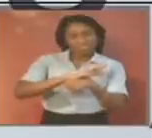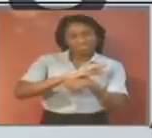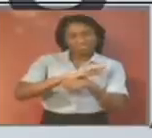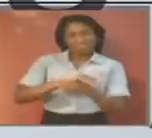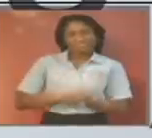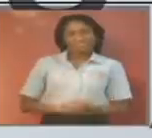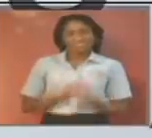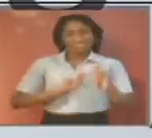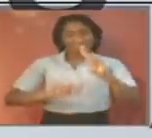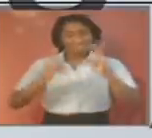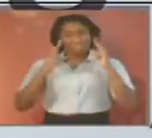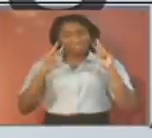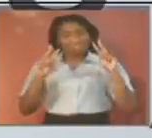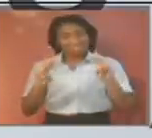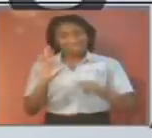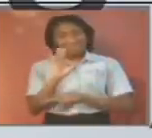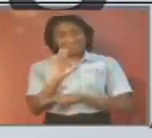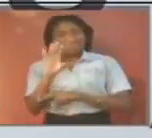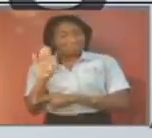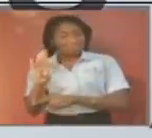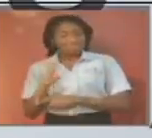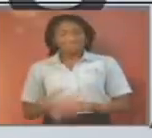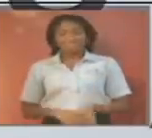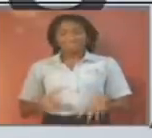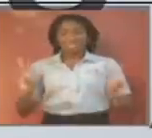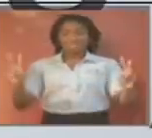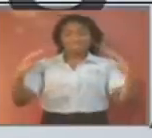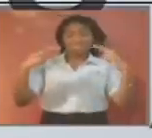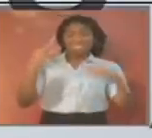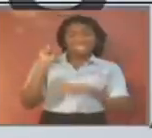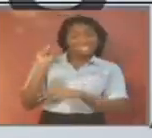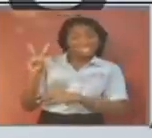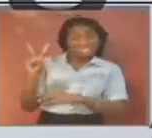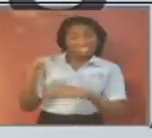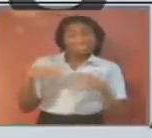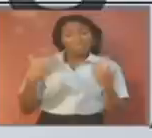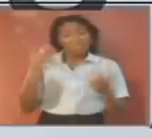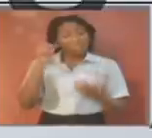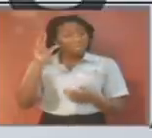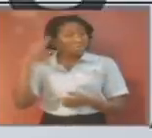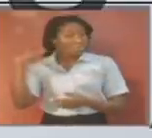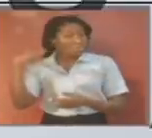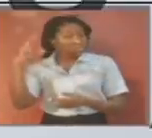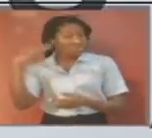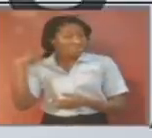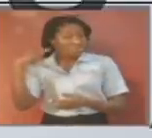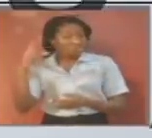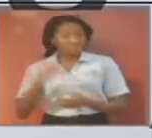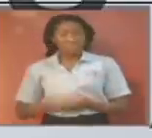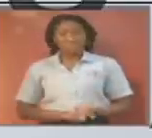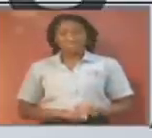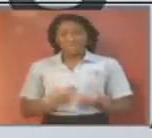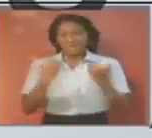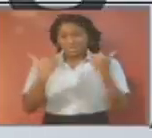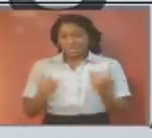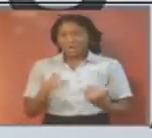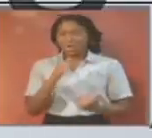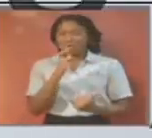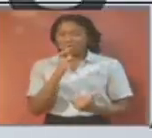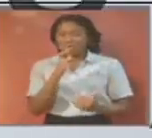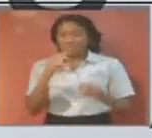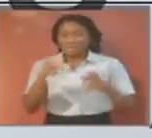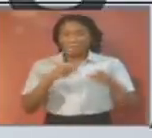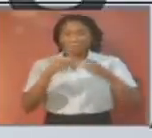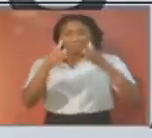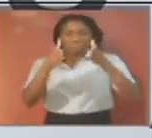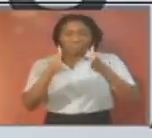live coverage on TTT, Talk City 91.1 FM, and on Facebook at TTT Live Online. We go now to the Manager of Corporate Communications